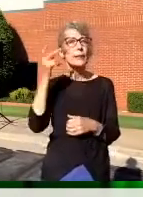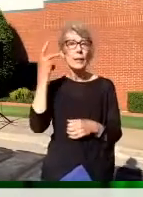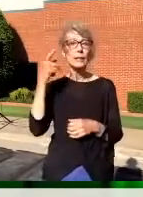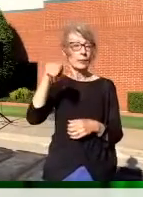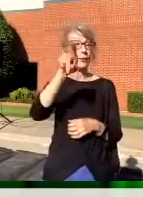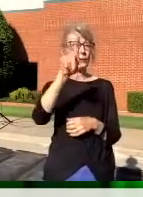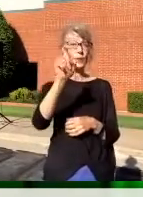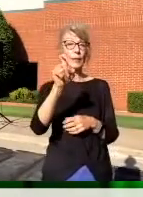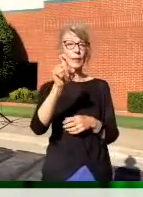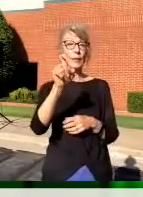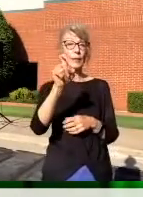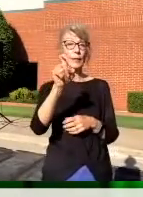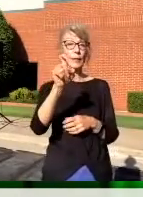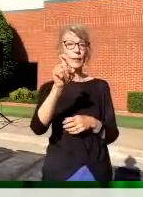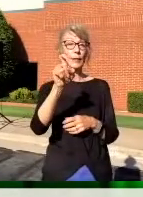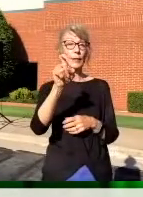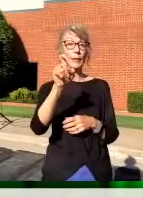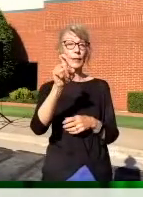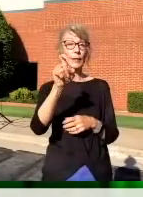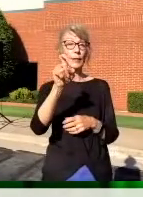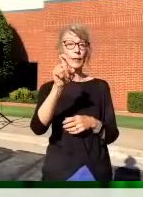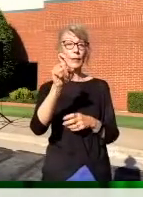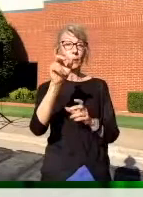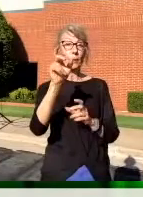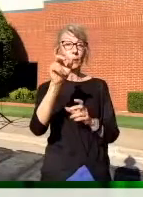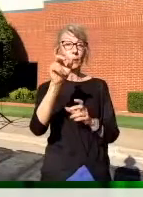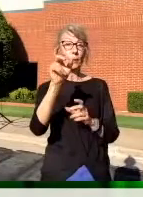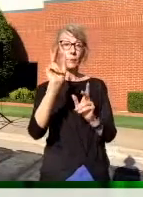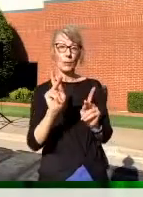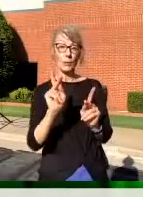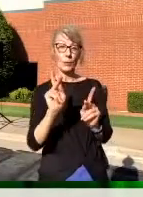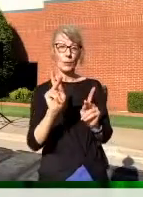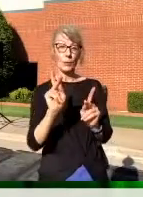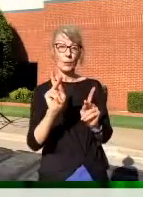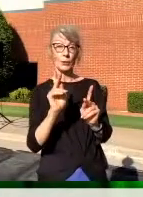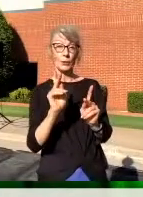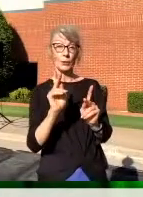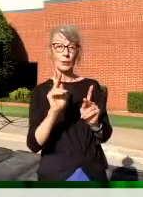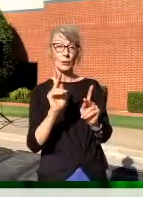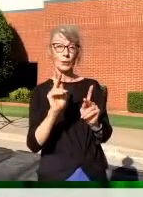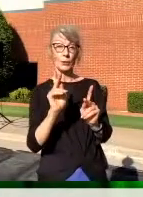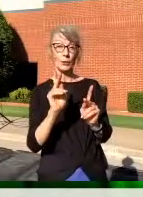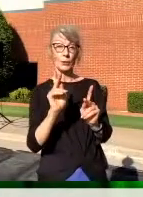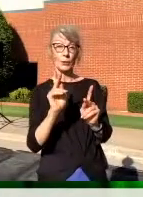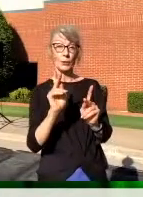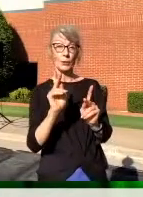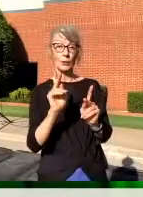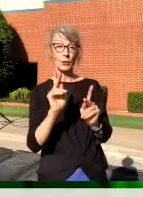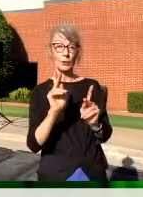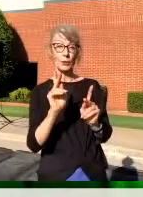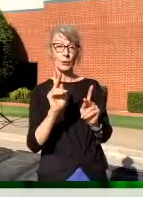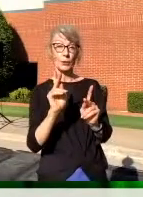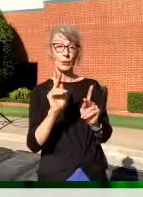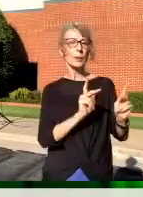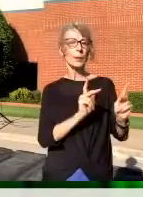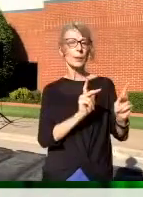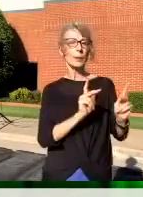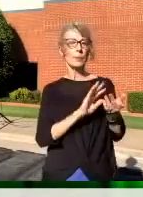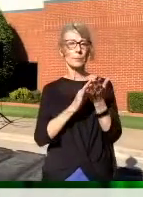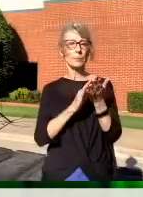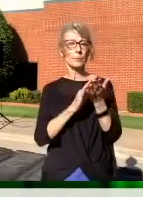about buckling, you need to talk to my dad. When calm people get angry, you got to ask, why are they